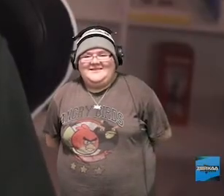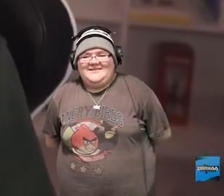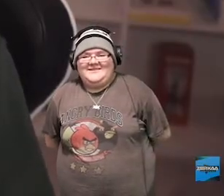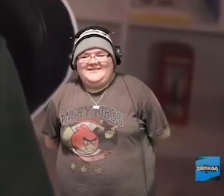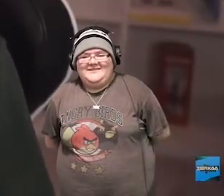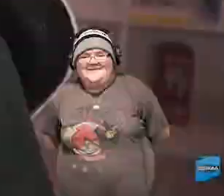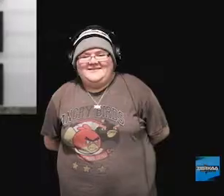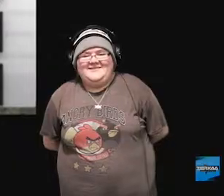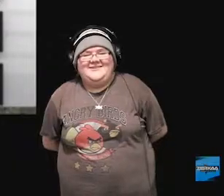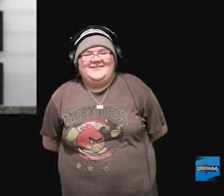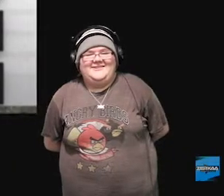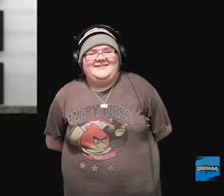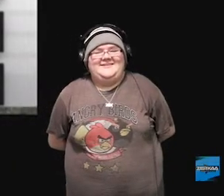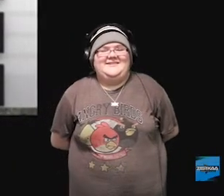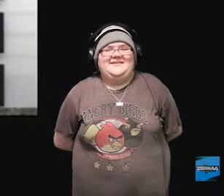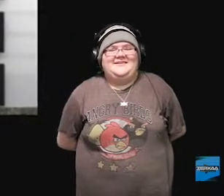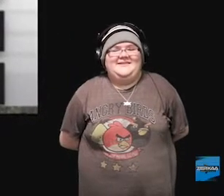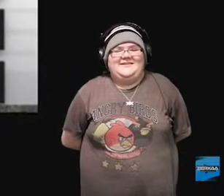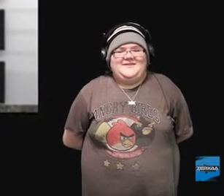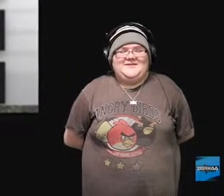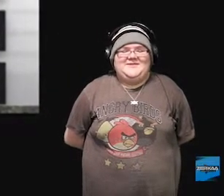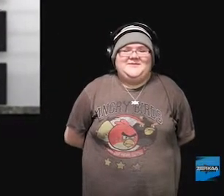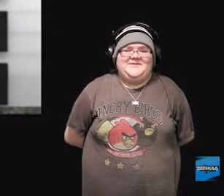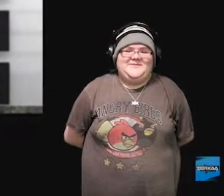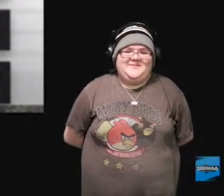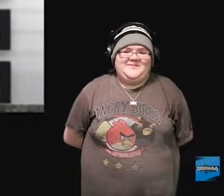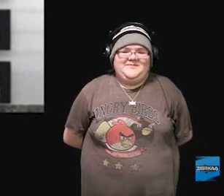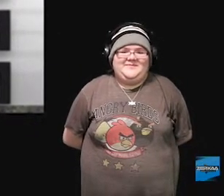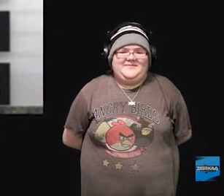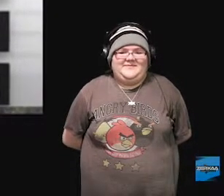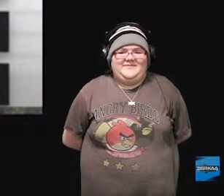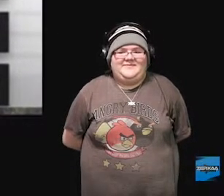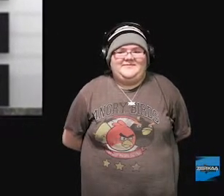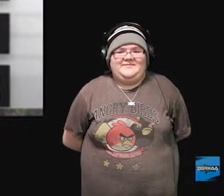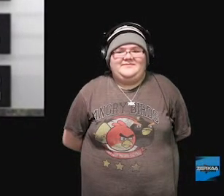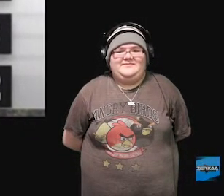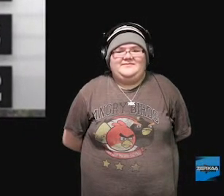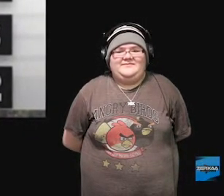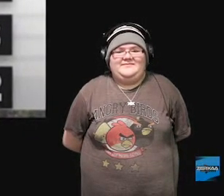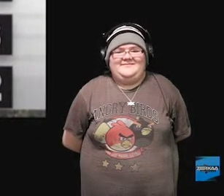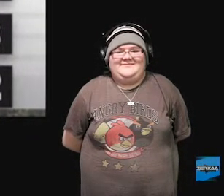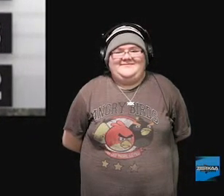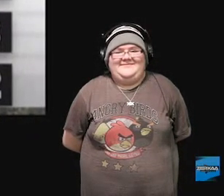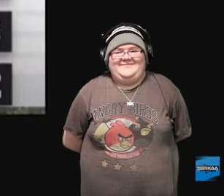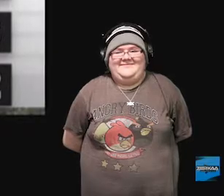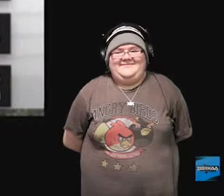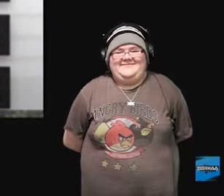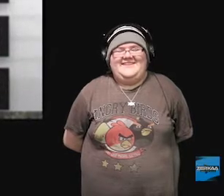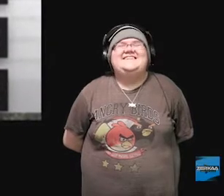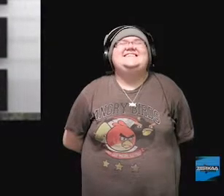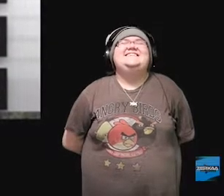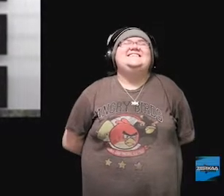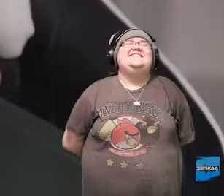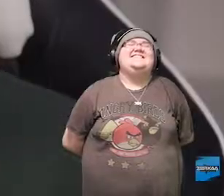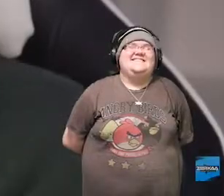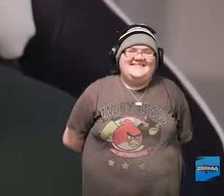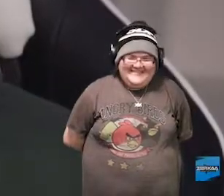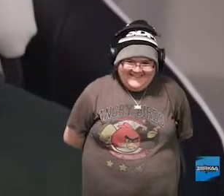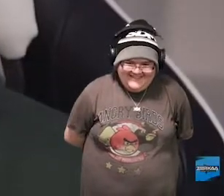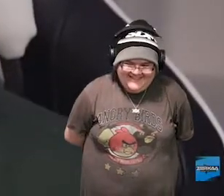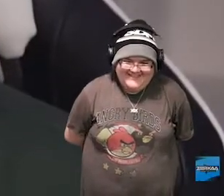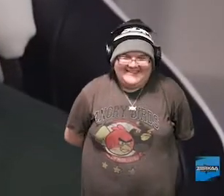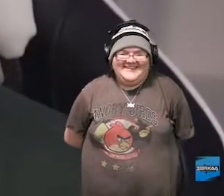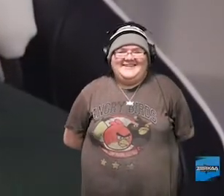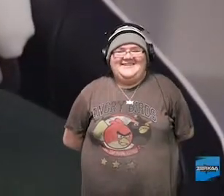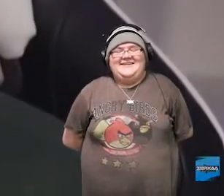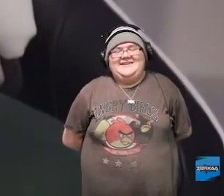than 2, surely. What you'll have sometimes, though, like, yeah, like, Toby will put someone through on goal and they'll miss it. Like, Ethan, we know he's missed a lot of chances in pro clubs. So even I would